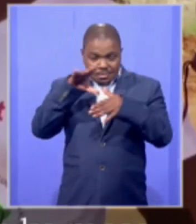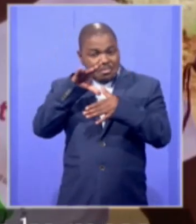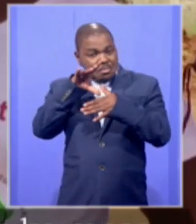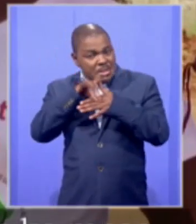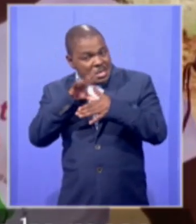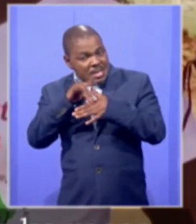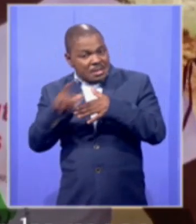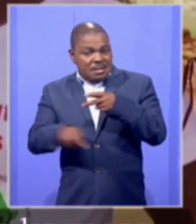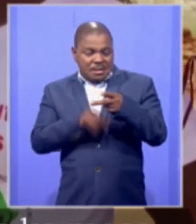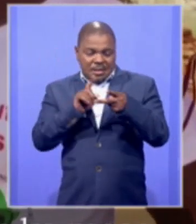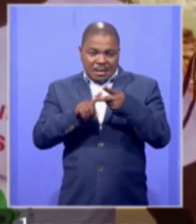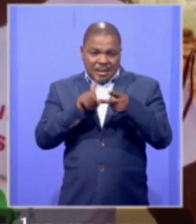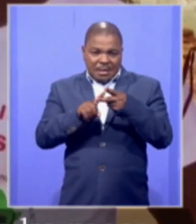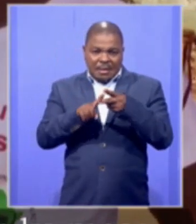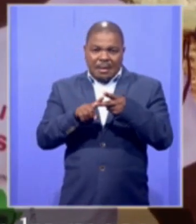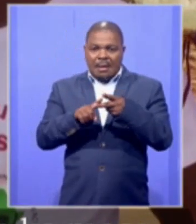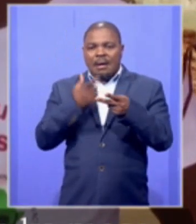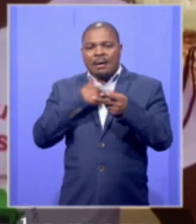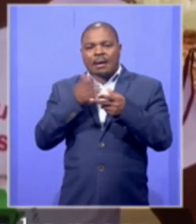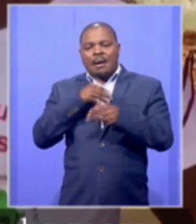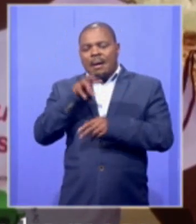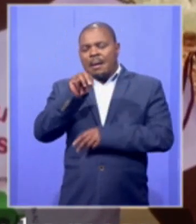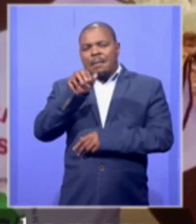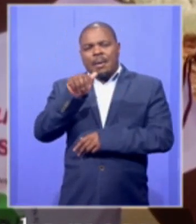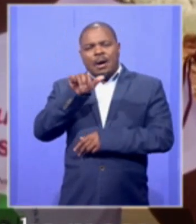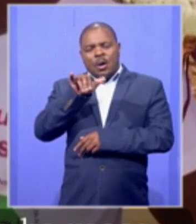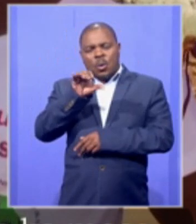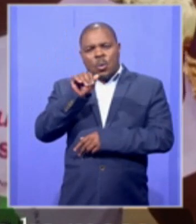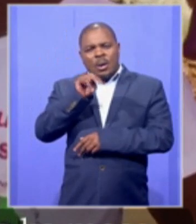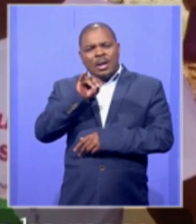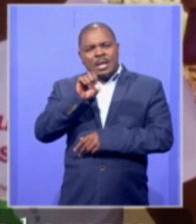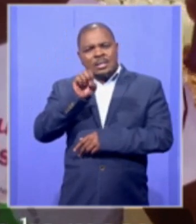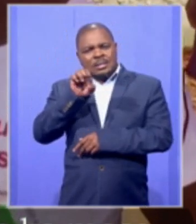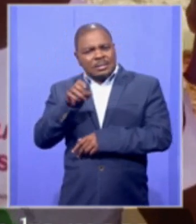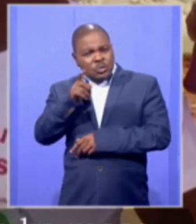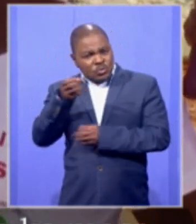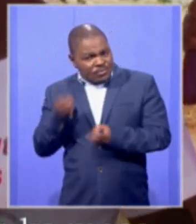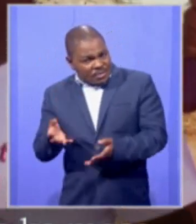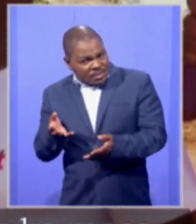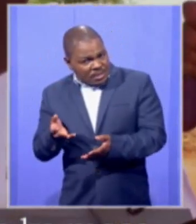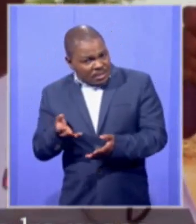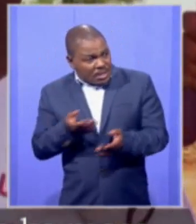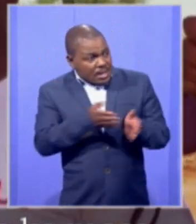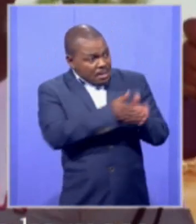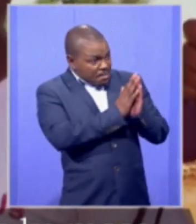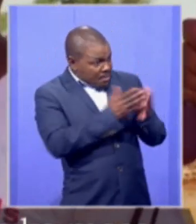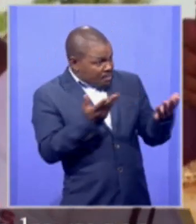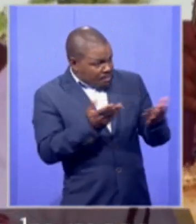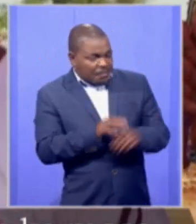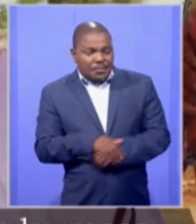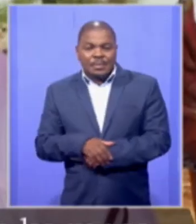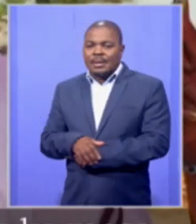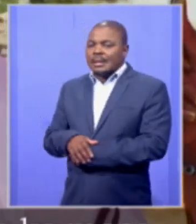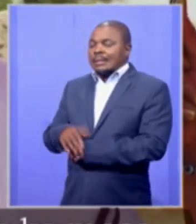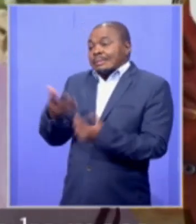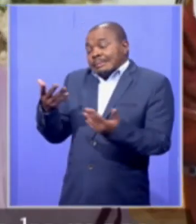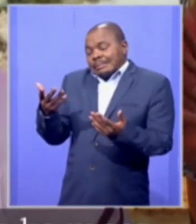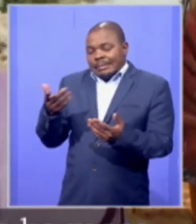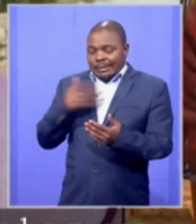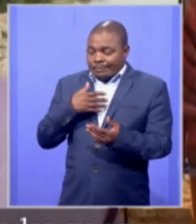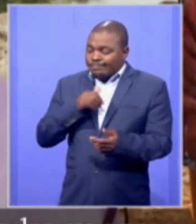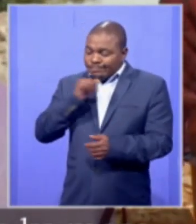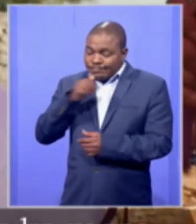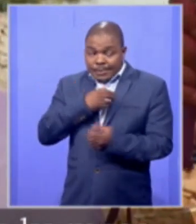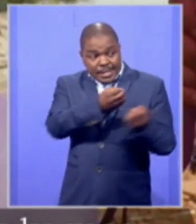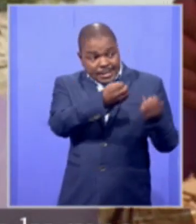di ba kopa dilo tse di tshwanang le bo mayonnaise le tse dingwe a seo la kgona go se diragatsa kopo ya bone no a ke yana ga o kopa batho ba go fa ntho ba go fang yona